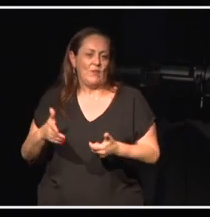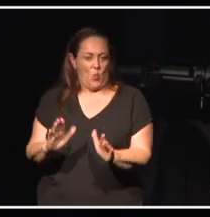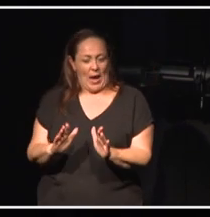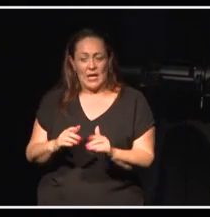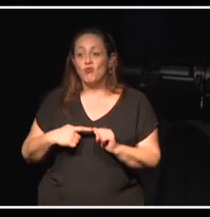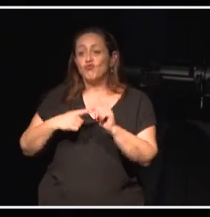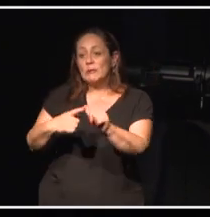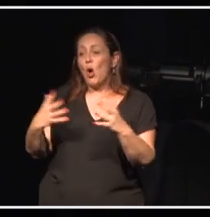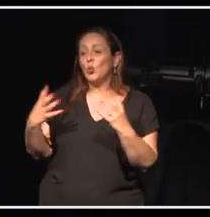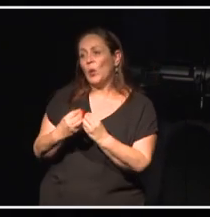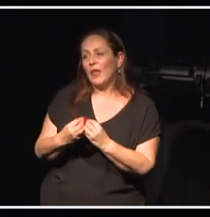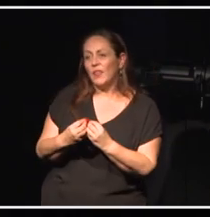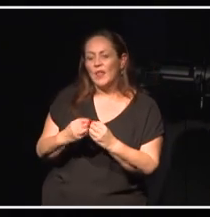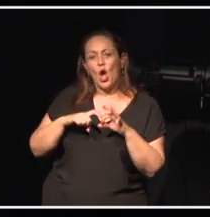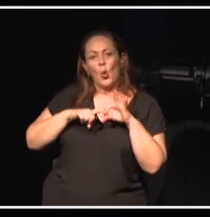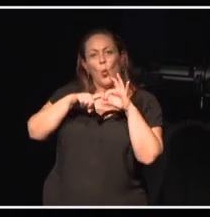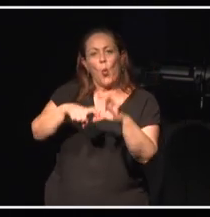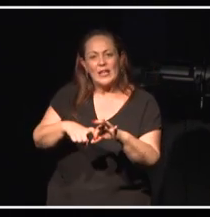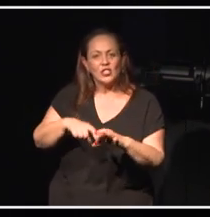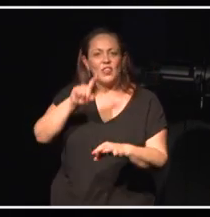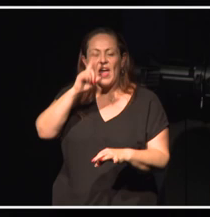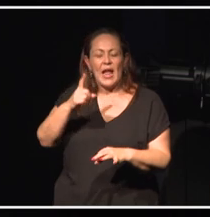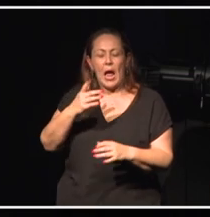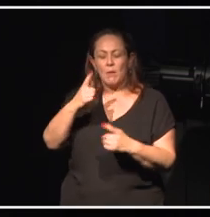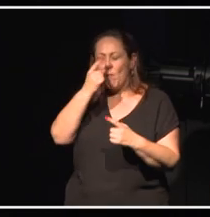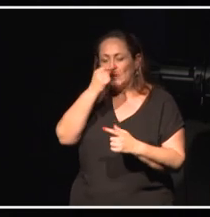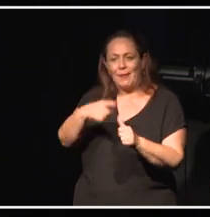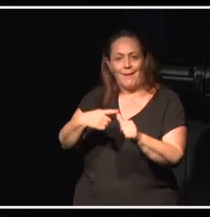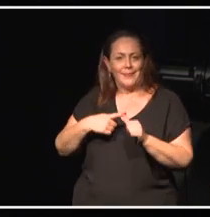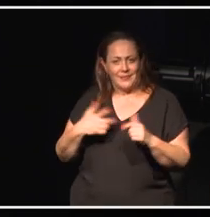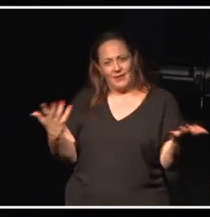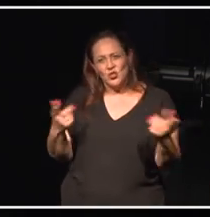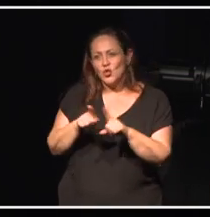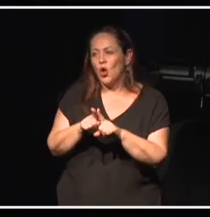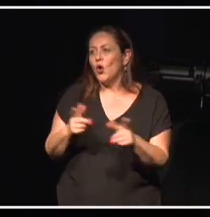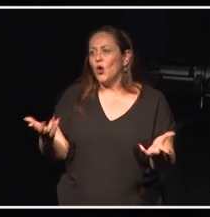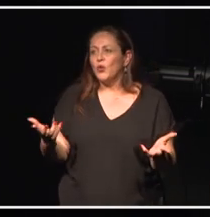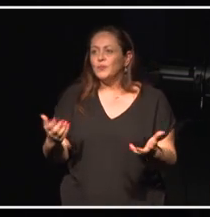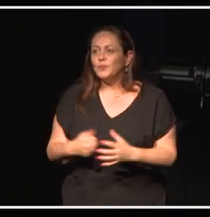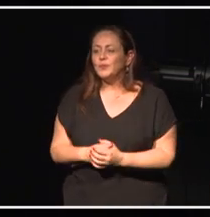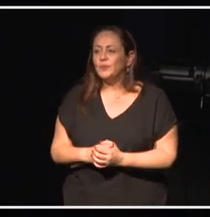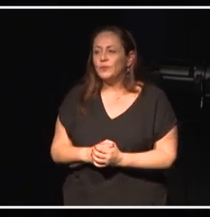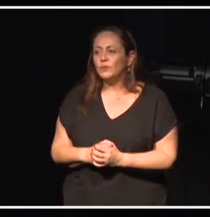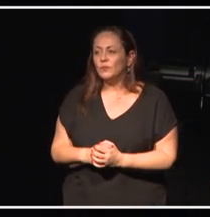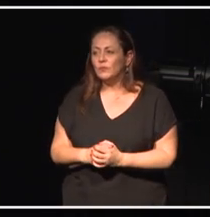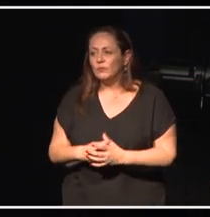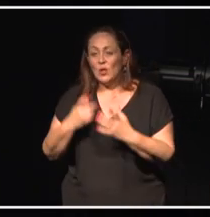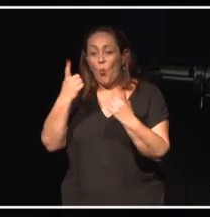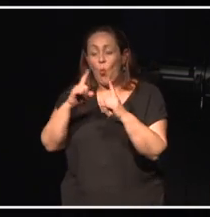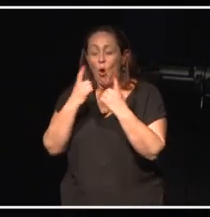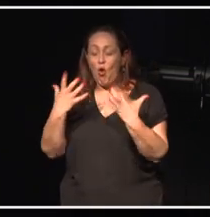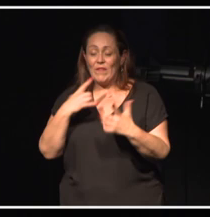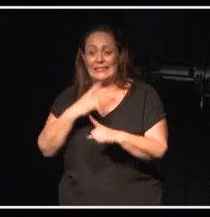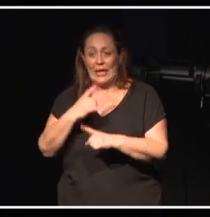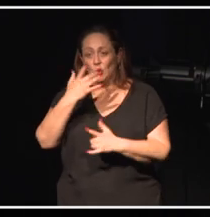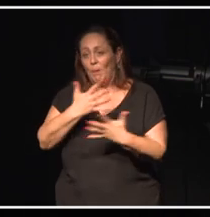Responding with questions that they can't really get their way out of is also effective. So, like I said, one thing that I always say to people who say this to me,